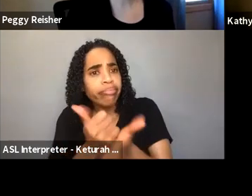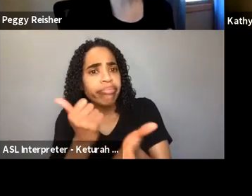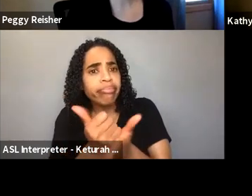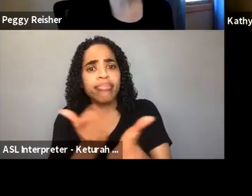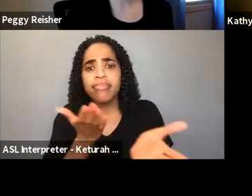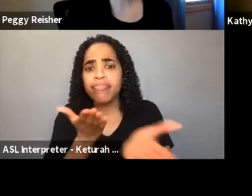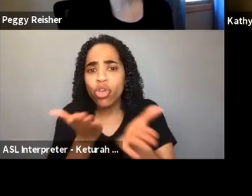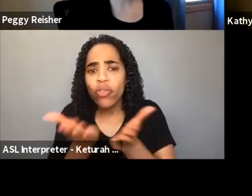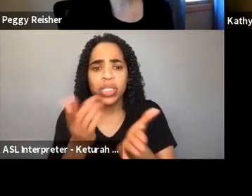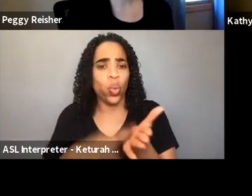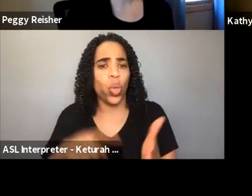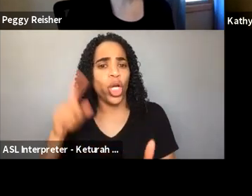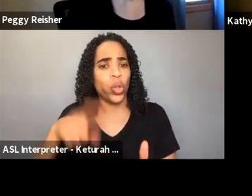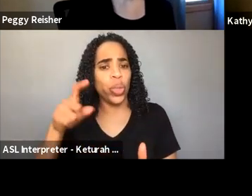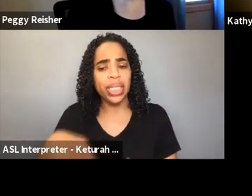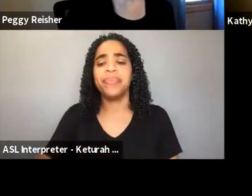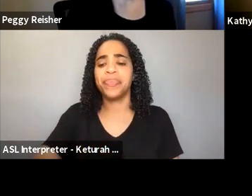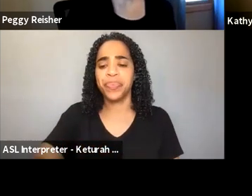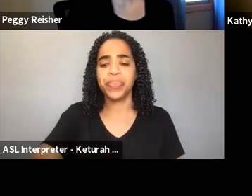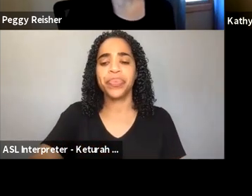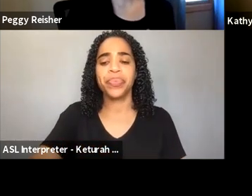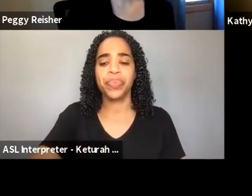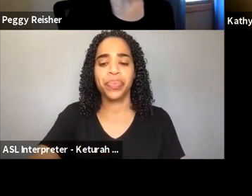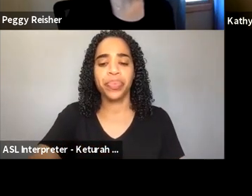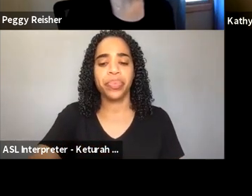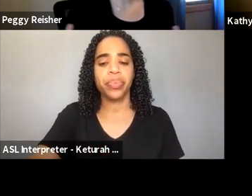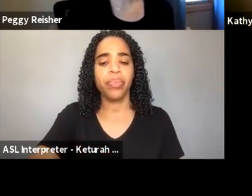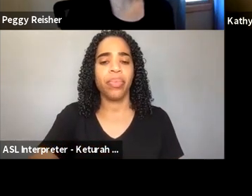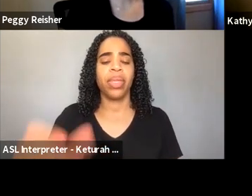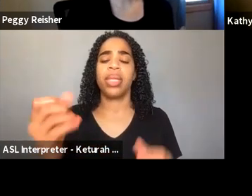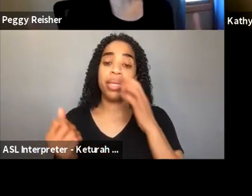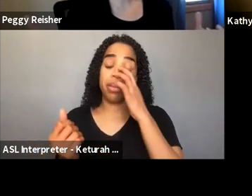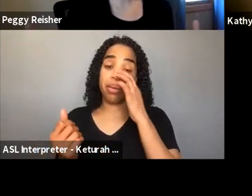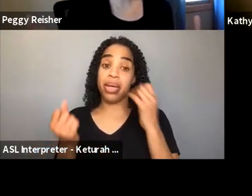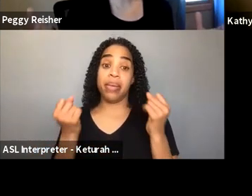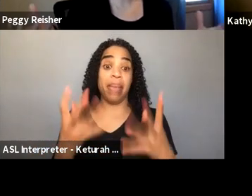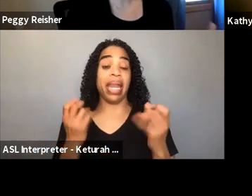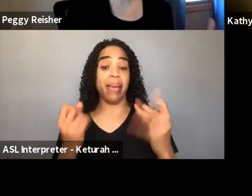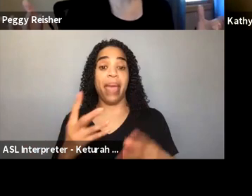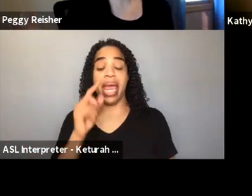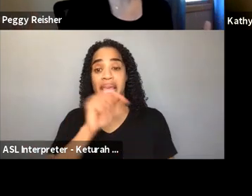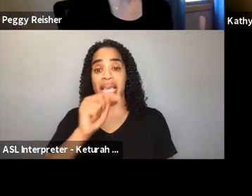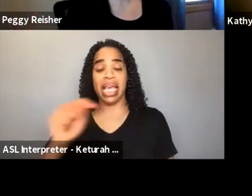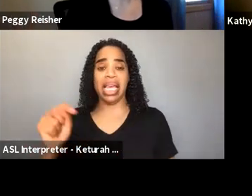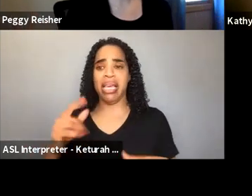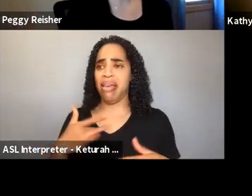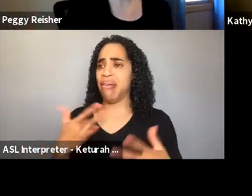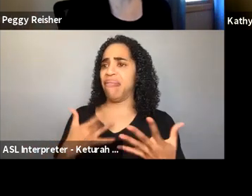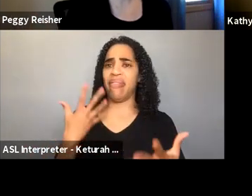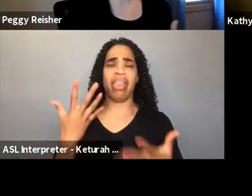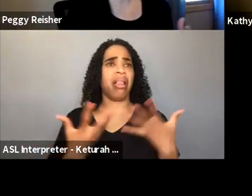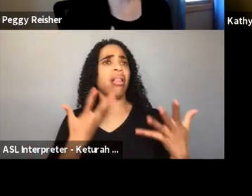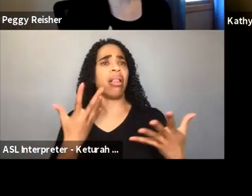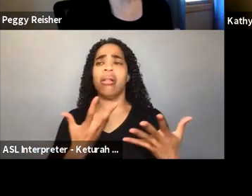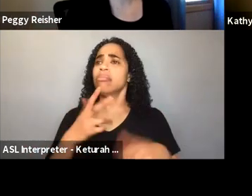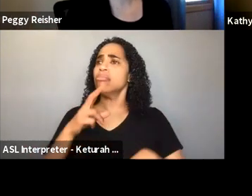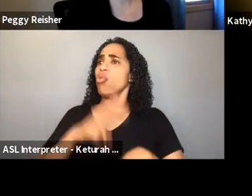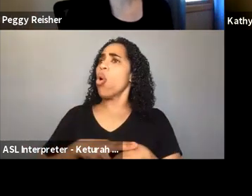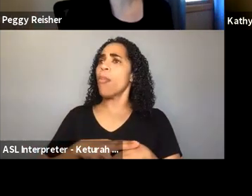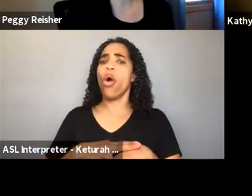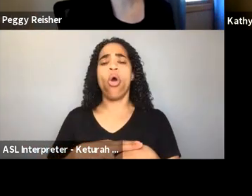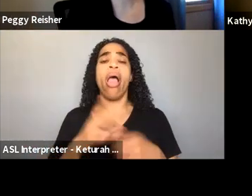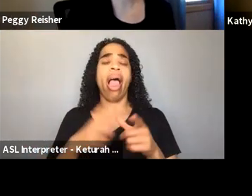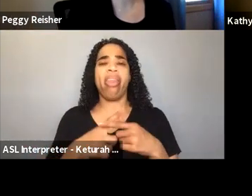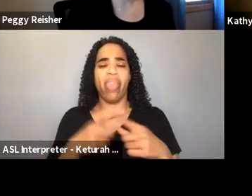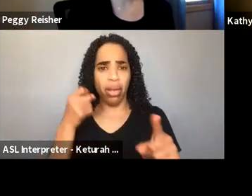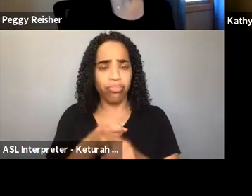you out and navigate the system. Because a lot of folks are going to start off life feeling pretty normal, and then if you have an injury,